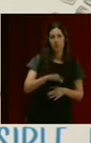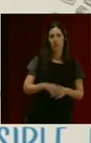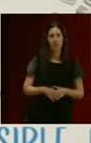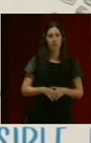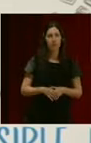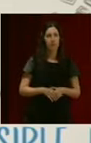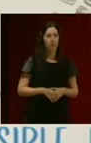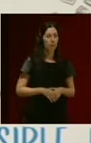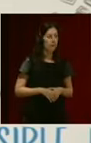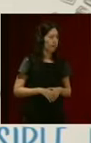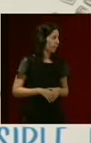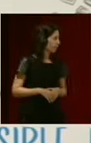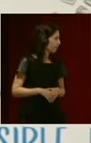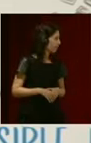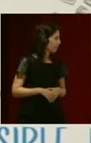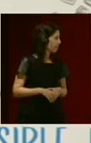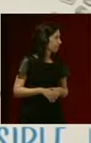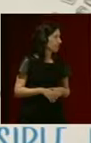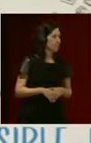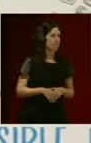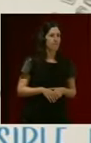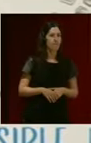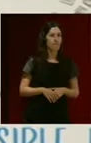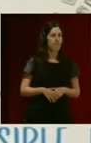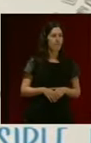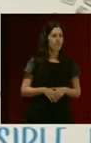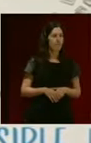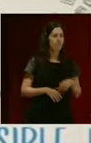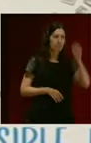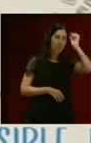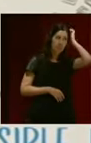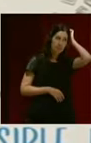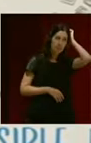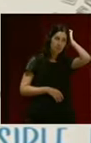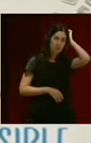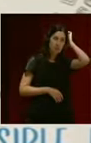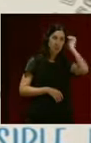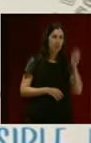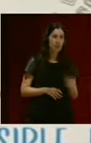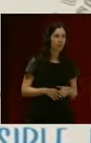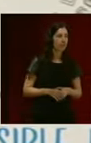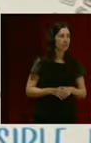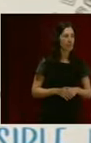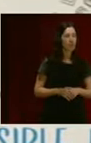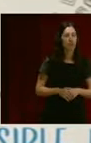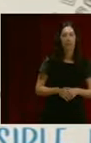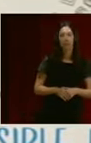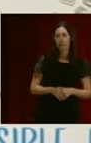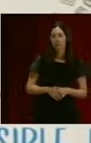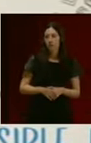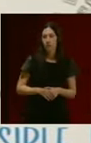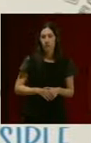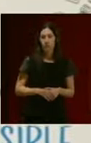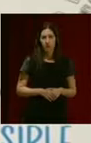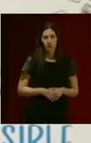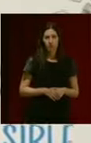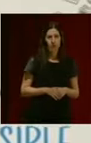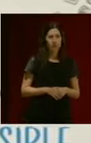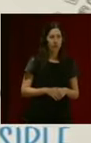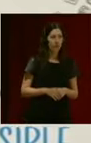resulted in that potential. And that is how we check the option that was selected. We have a